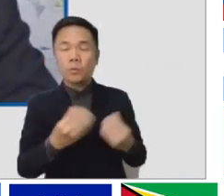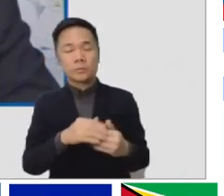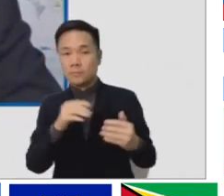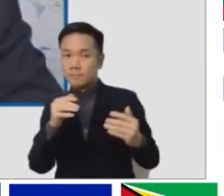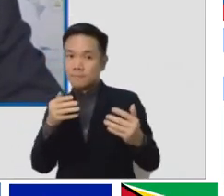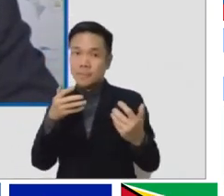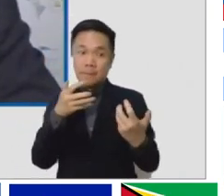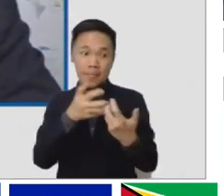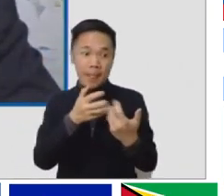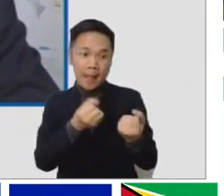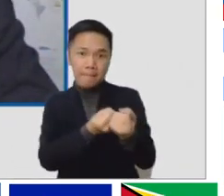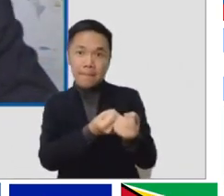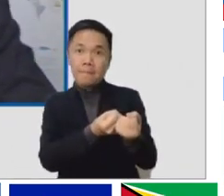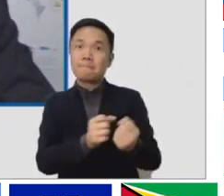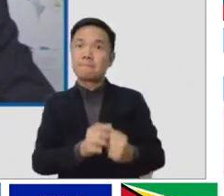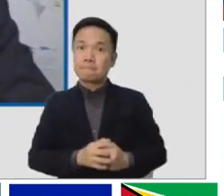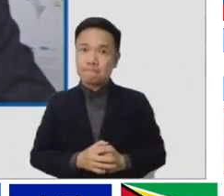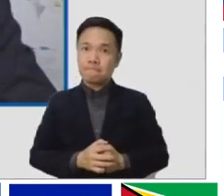final panelist,